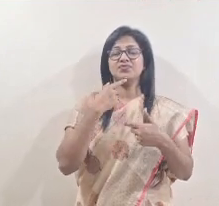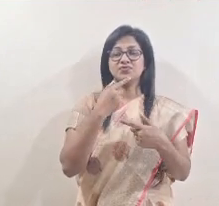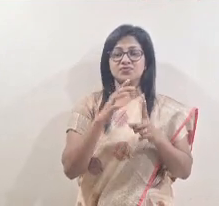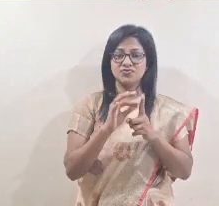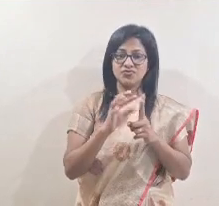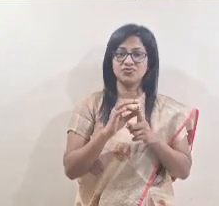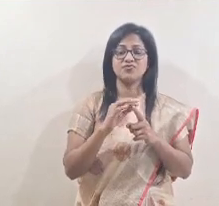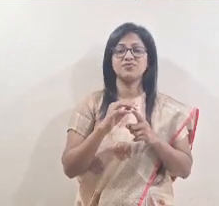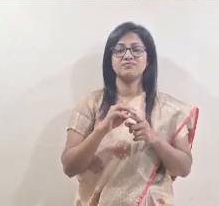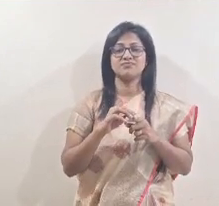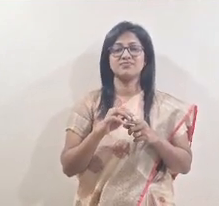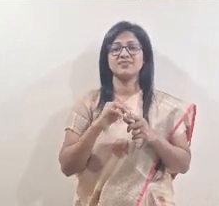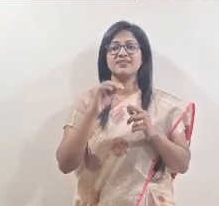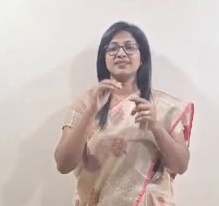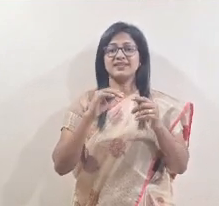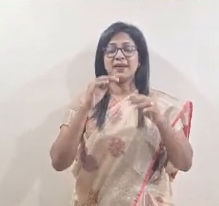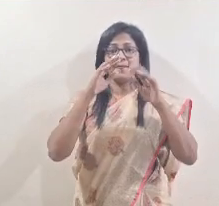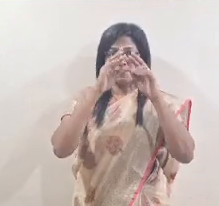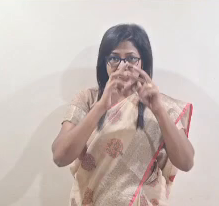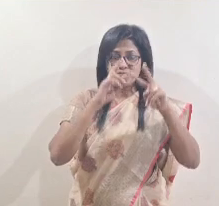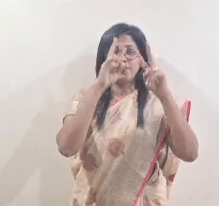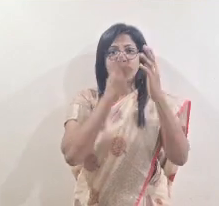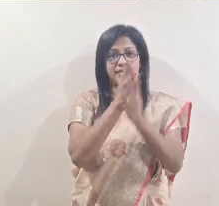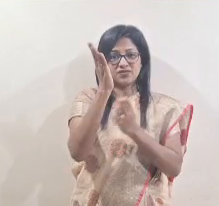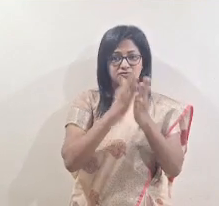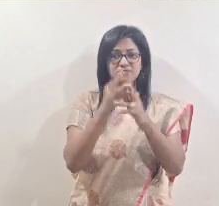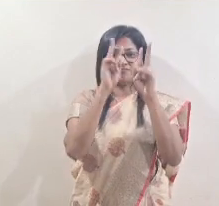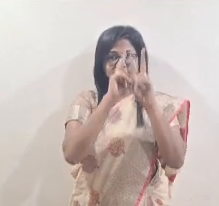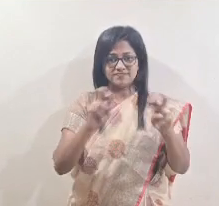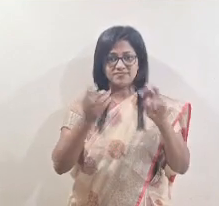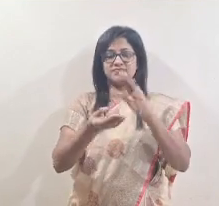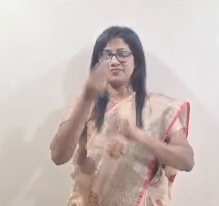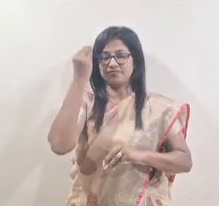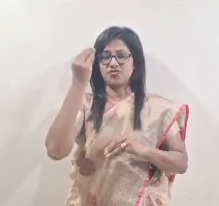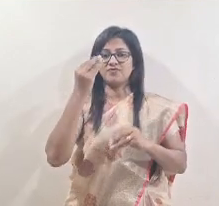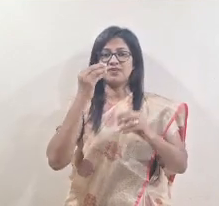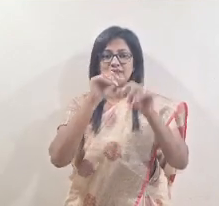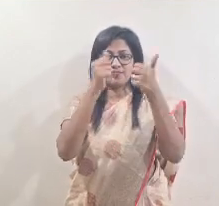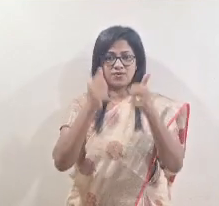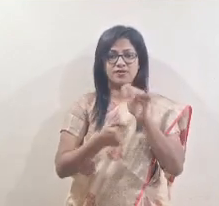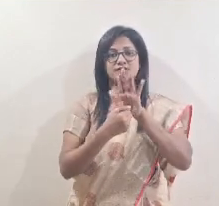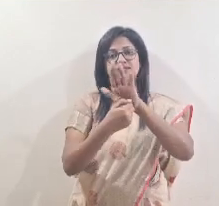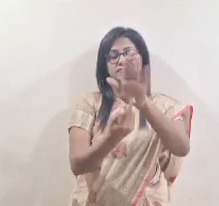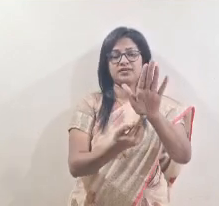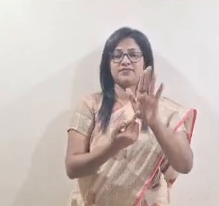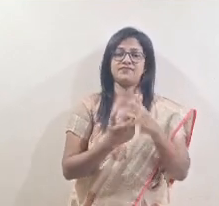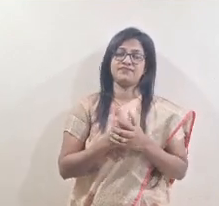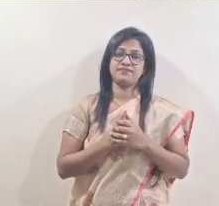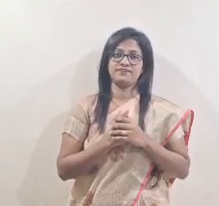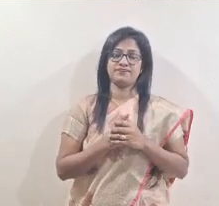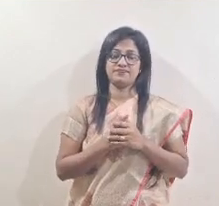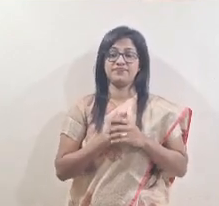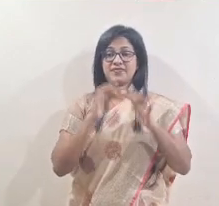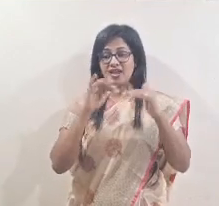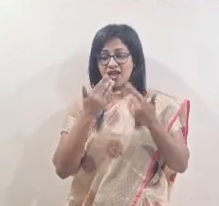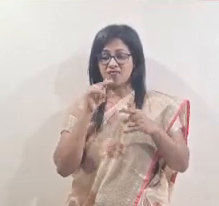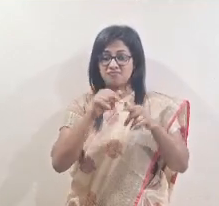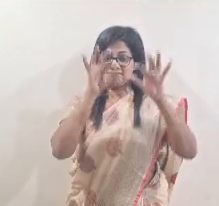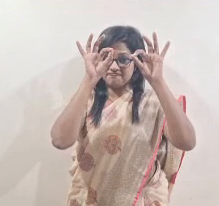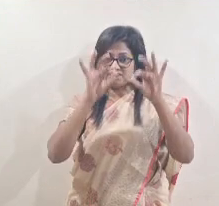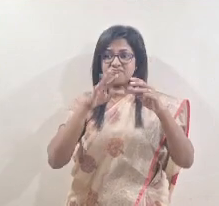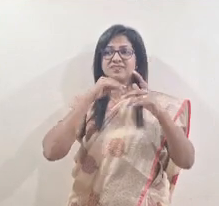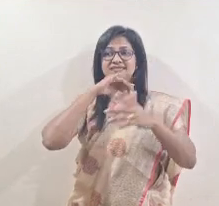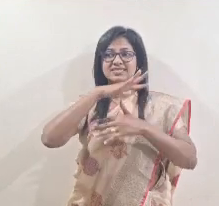we can go for a macro level study, and we can just give a model that how that